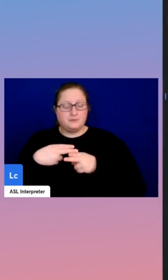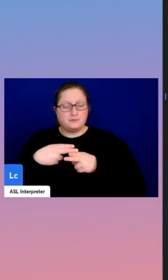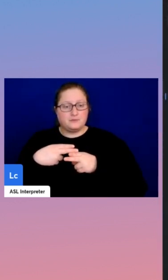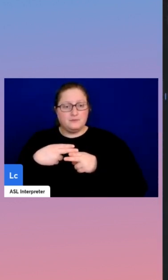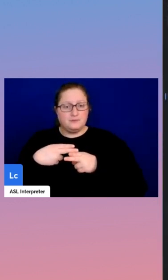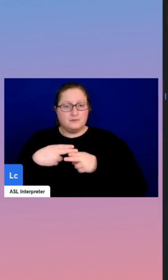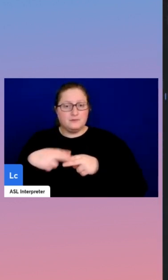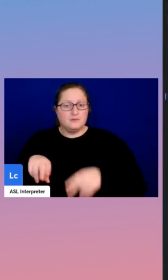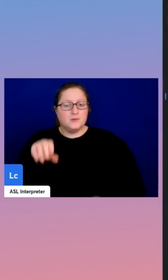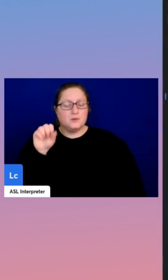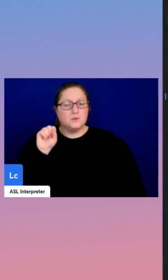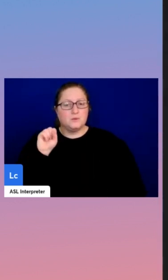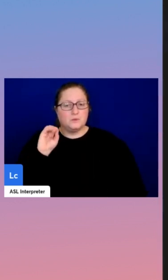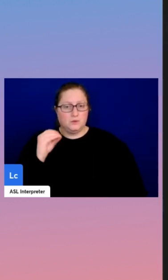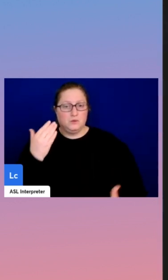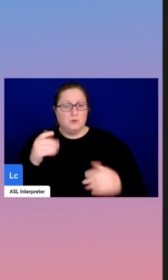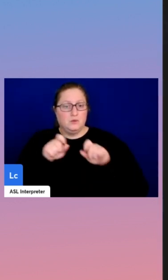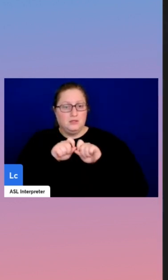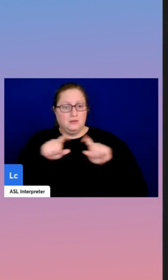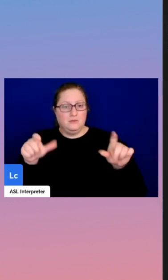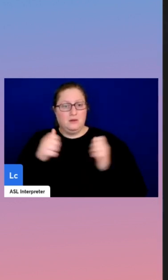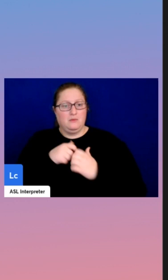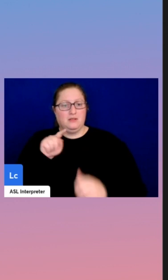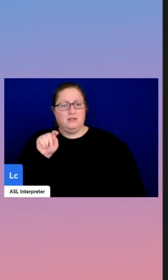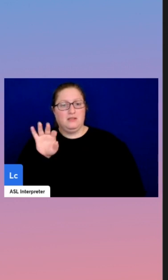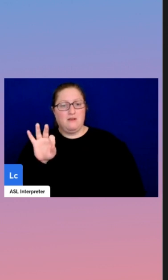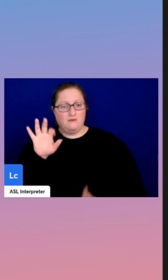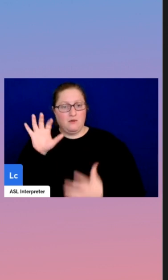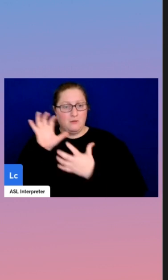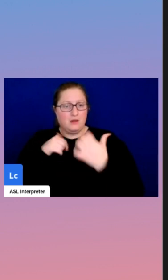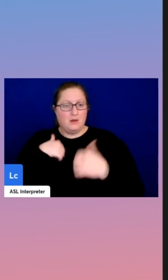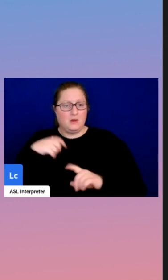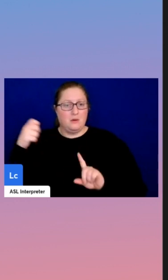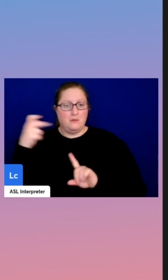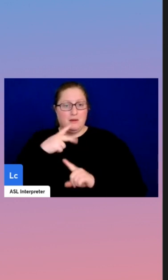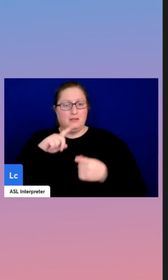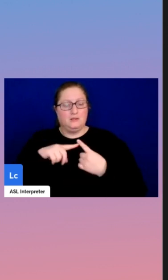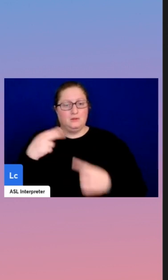So let's deploy this with Terraform Cloud. So I'll go back to HCP.